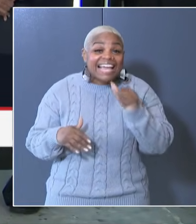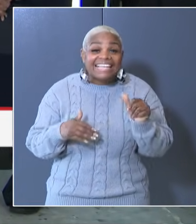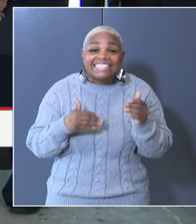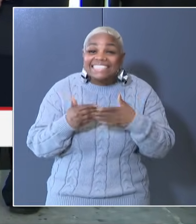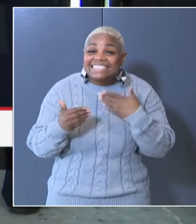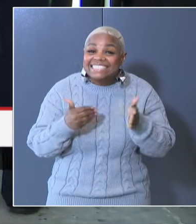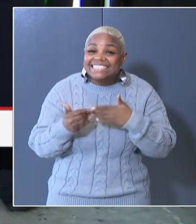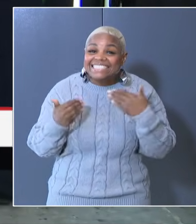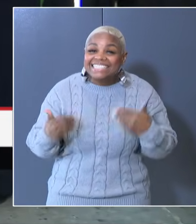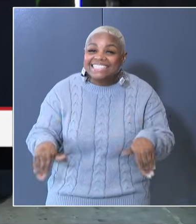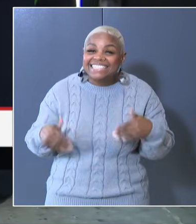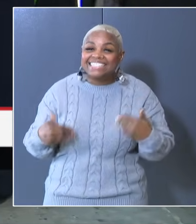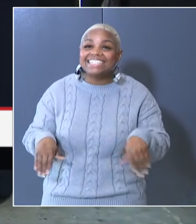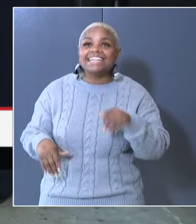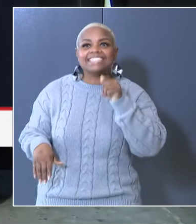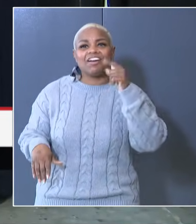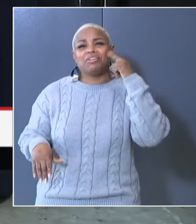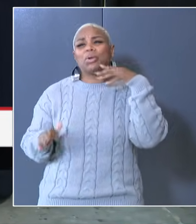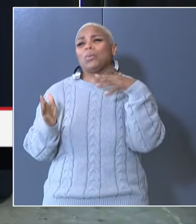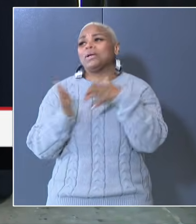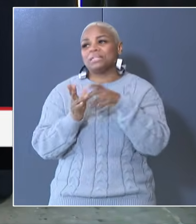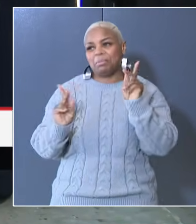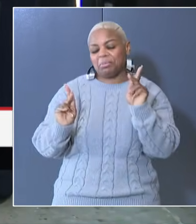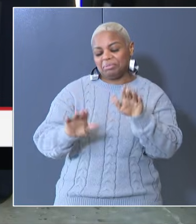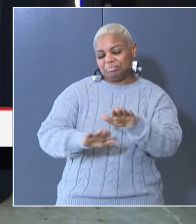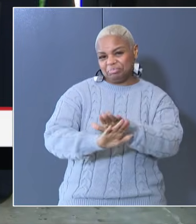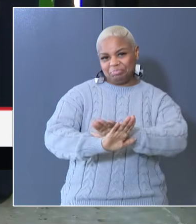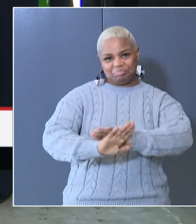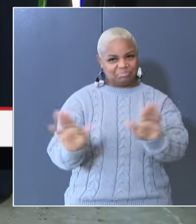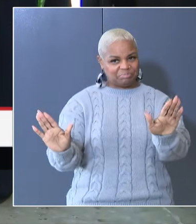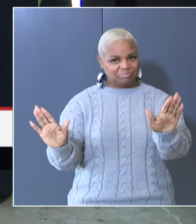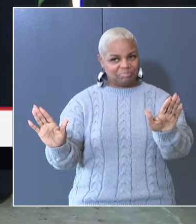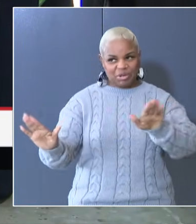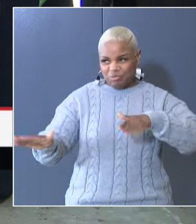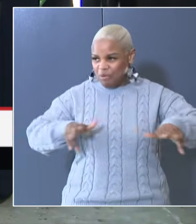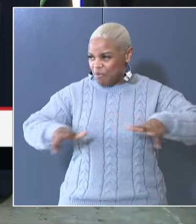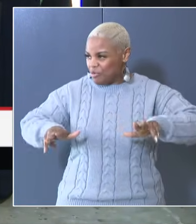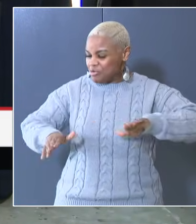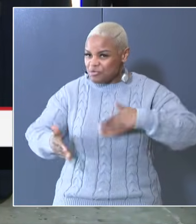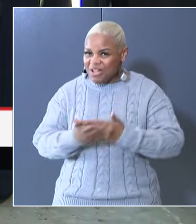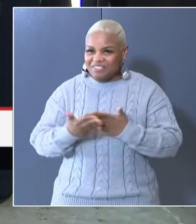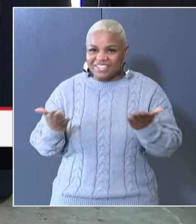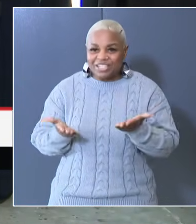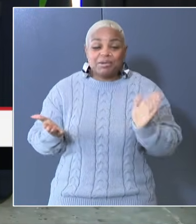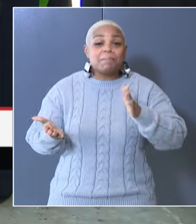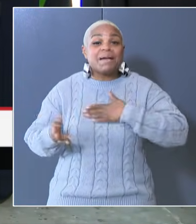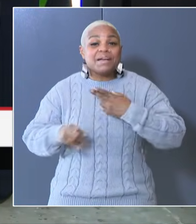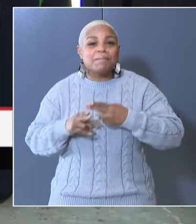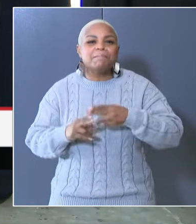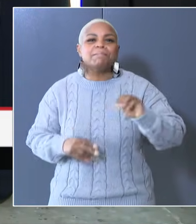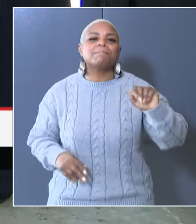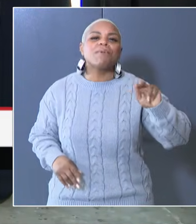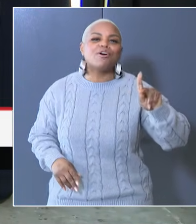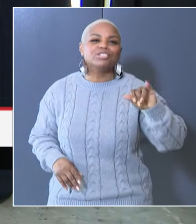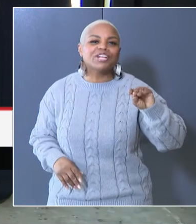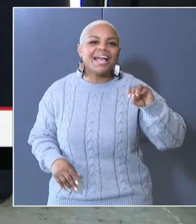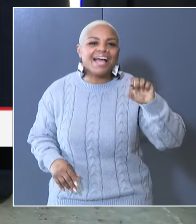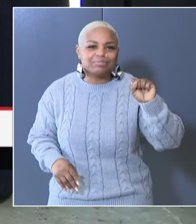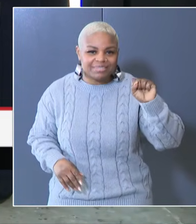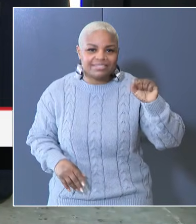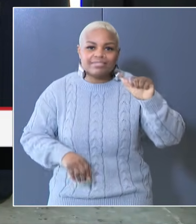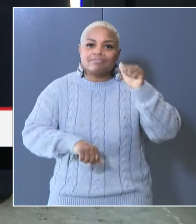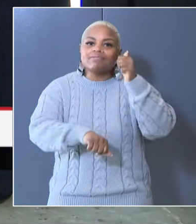the faint of heart. I'm Mark James, the owner of Urban Green LLC and partners with